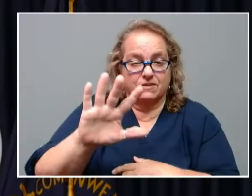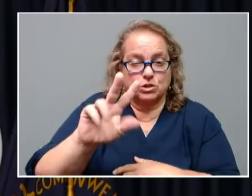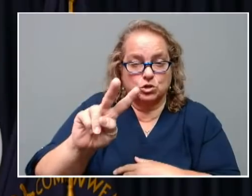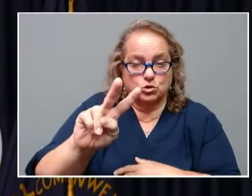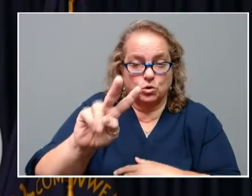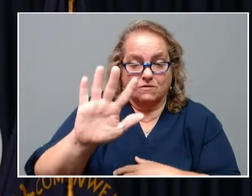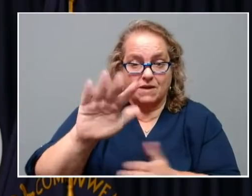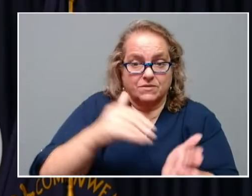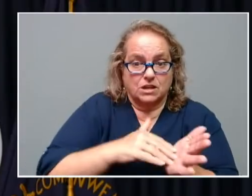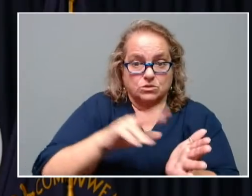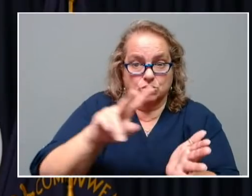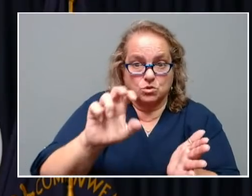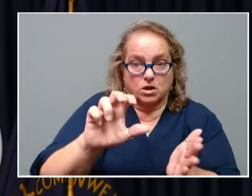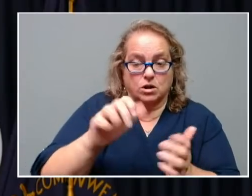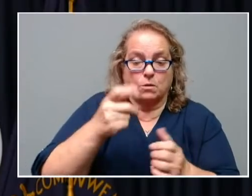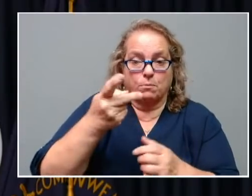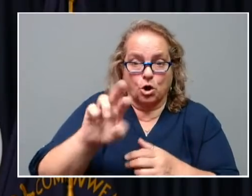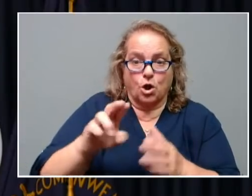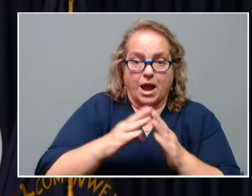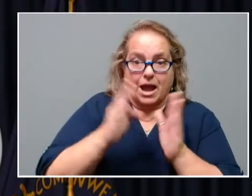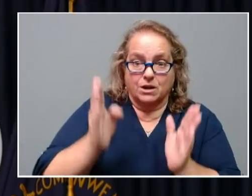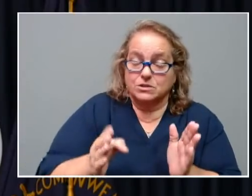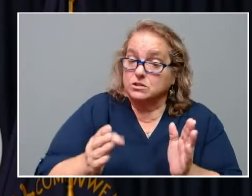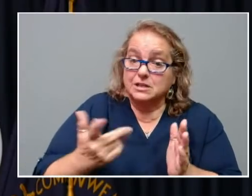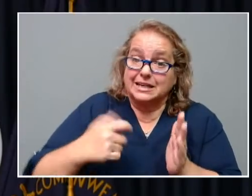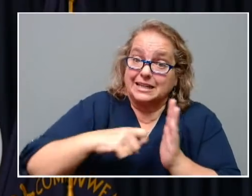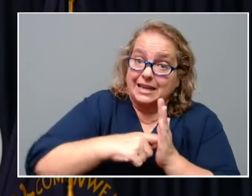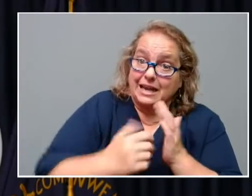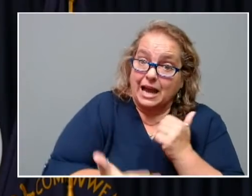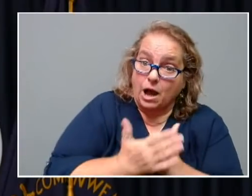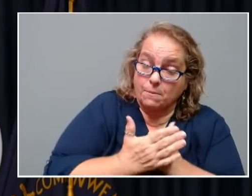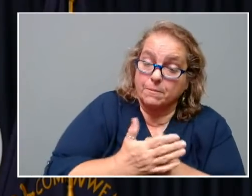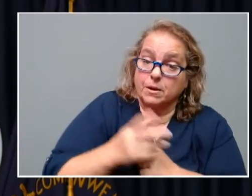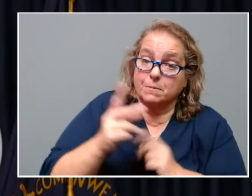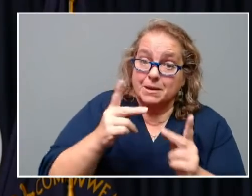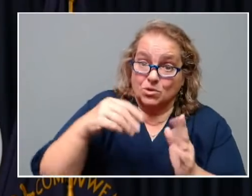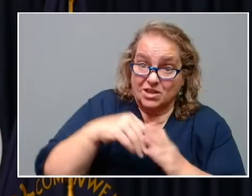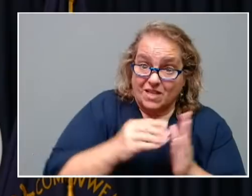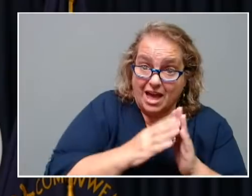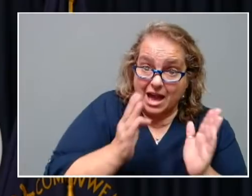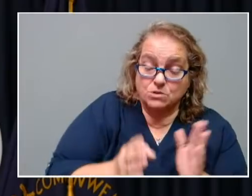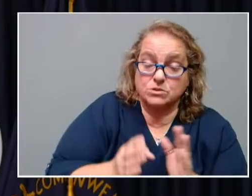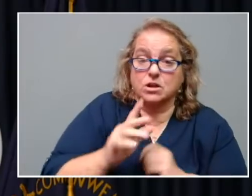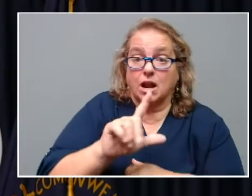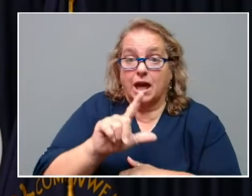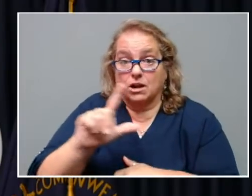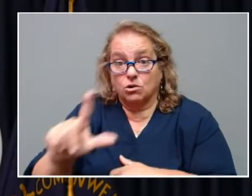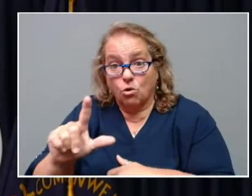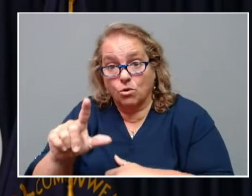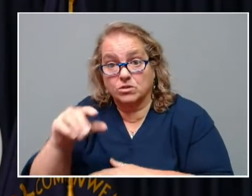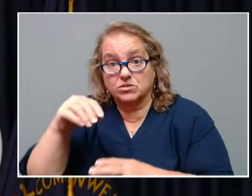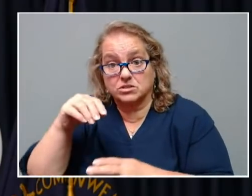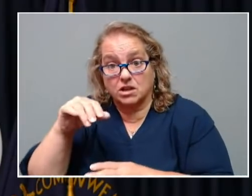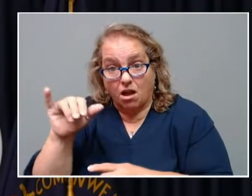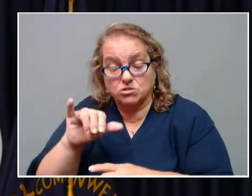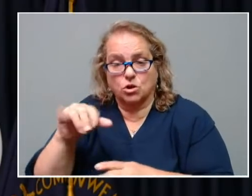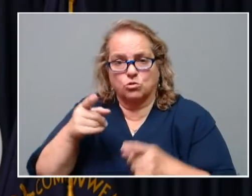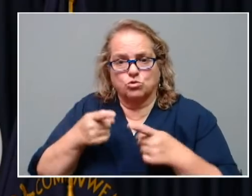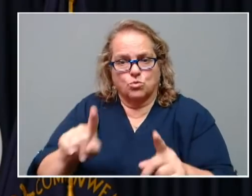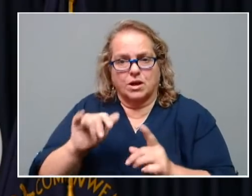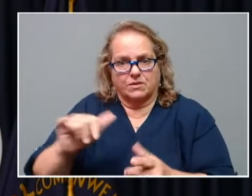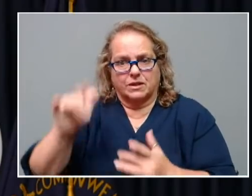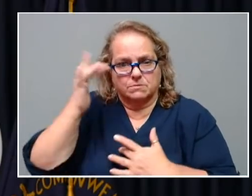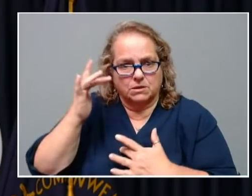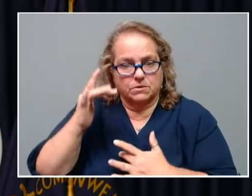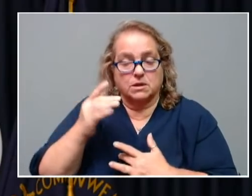The program is key to helping tenants, landlords, and utilities weather this pandemic. Over 90% of payments have been made directly to